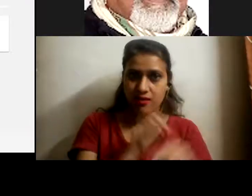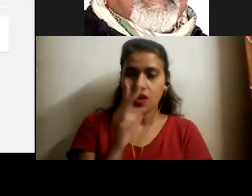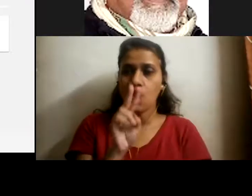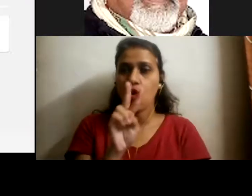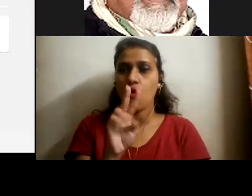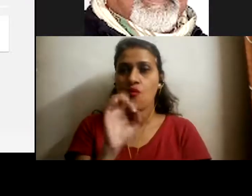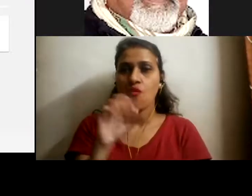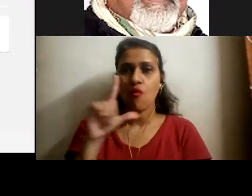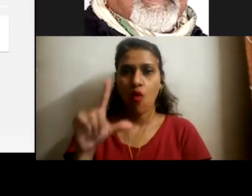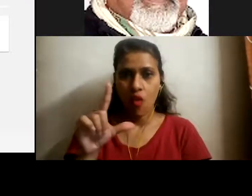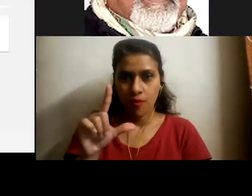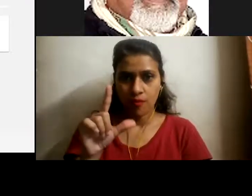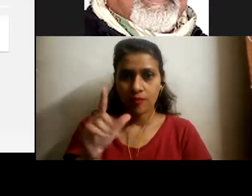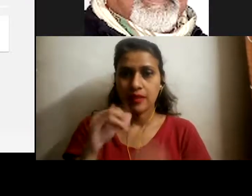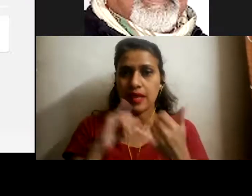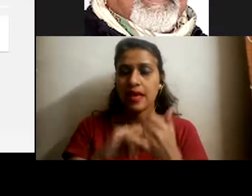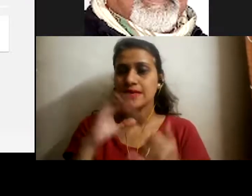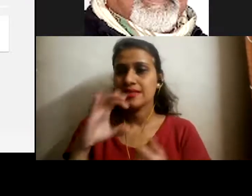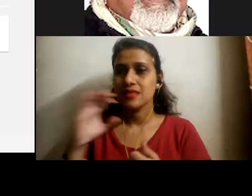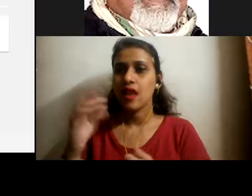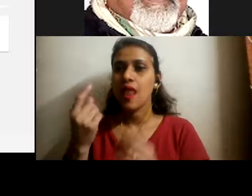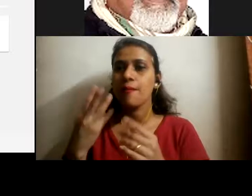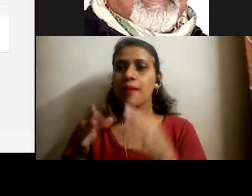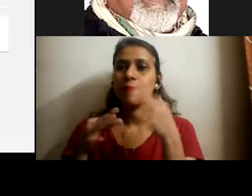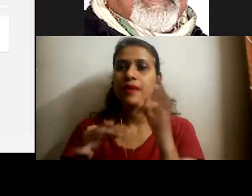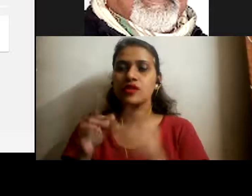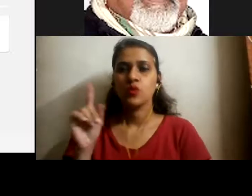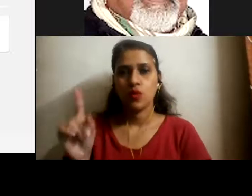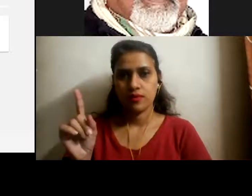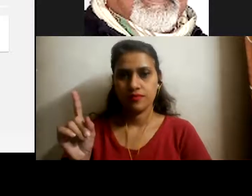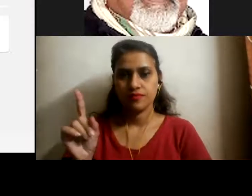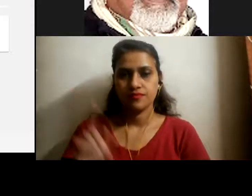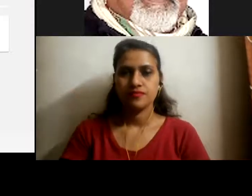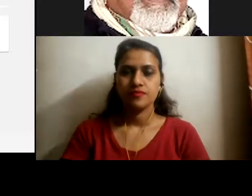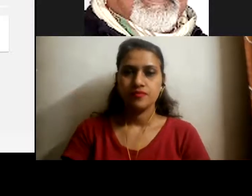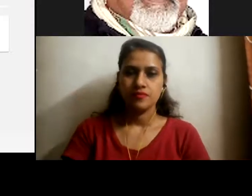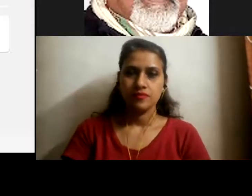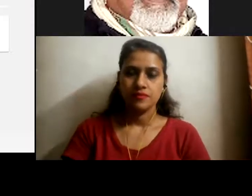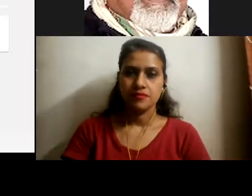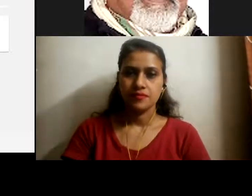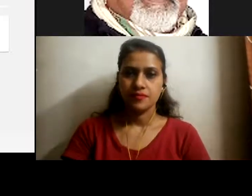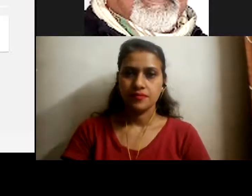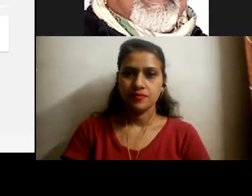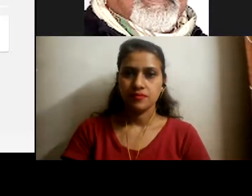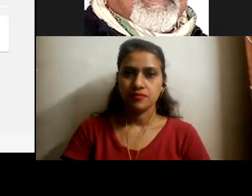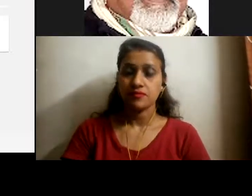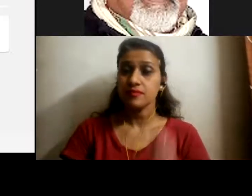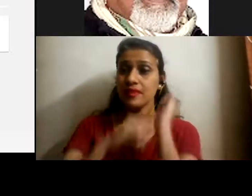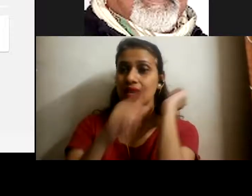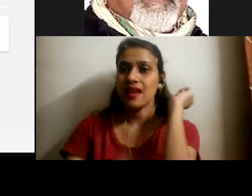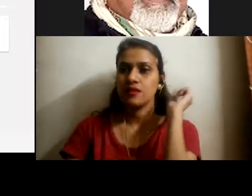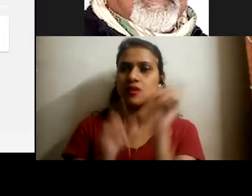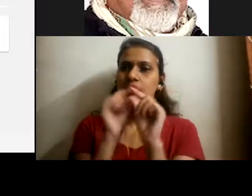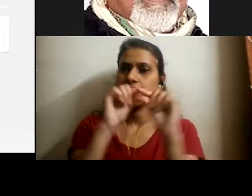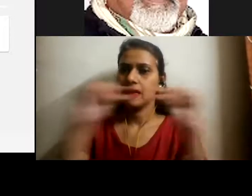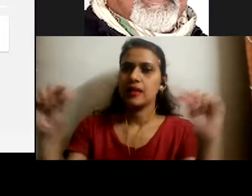the numbering given is the page. That is 2005, 1 volume, SCC, page number 1. This is how it works for the rest of the